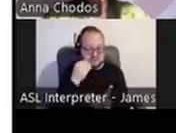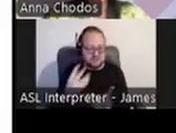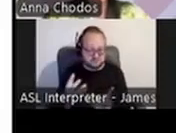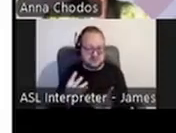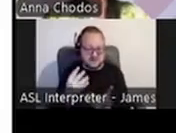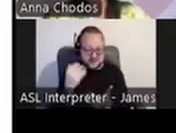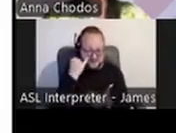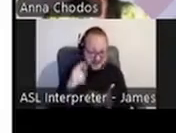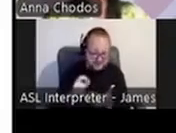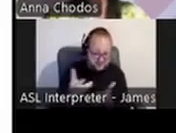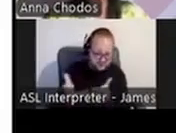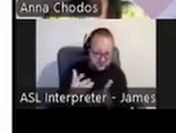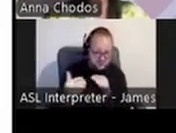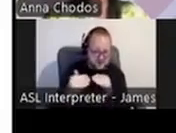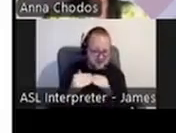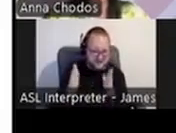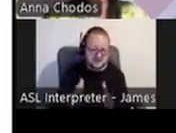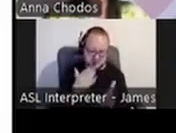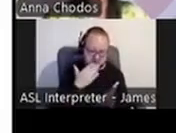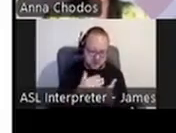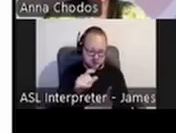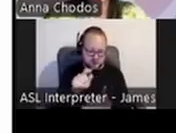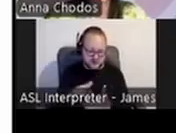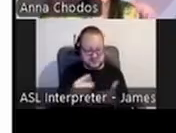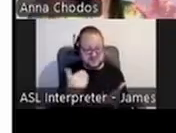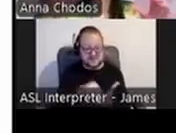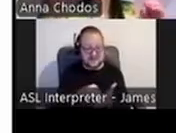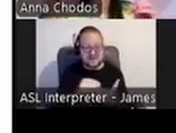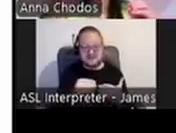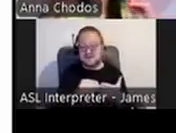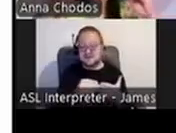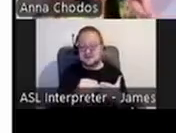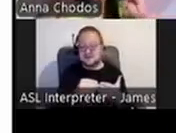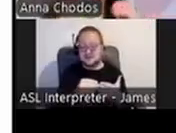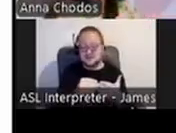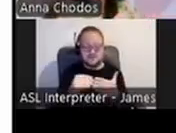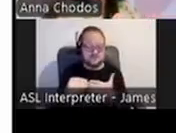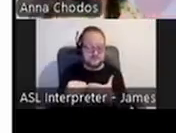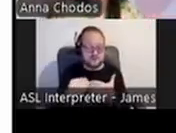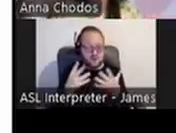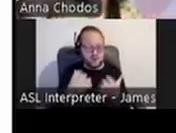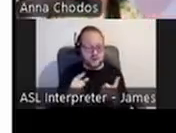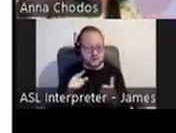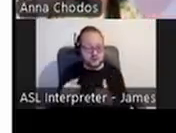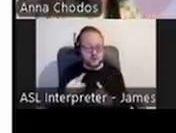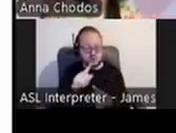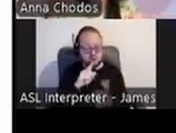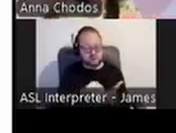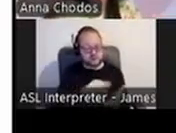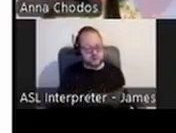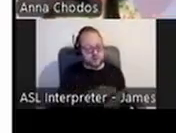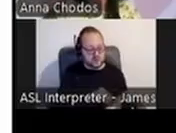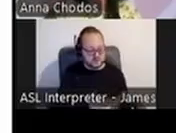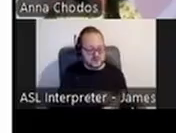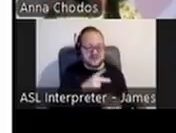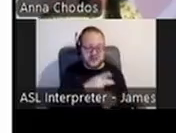say this again, Guide, we went through this because Guide wants you to record caregiver information, again, name, birthday,